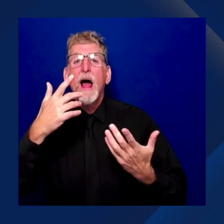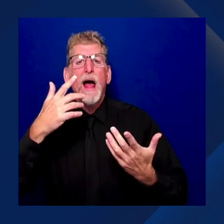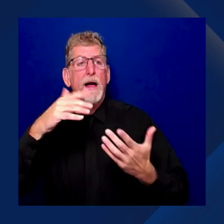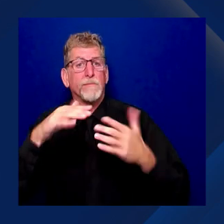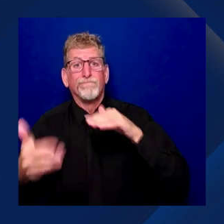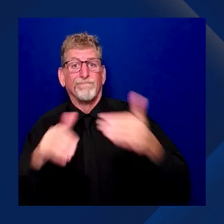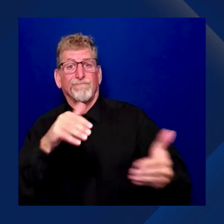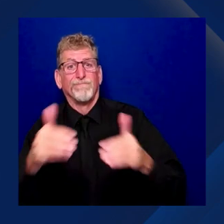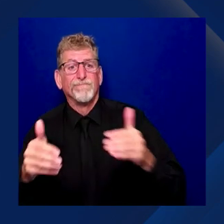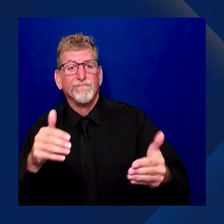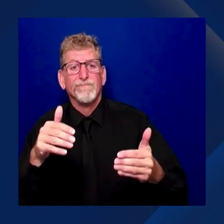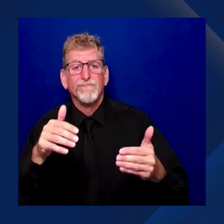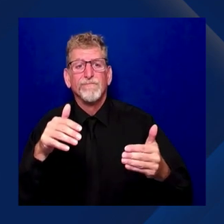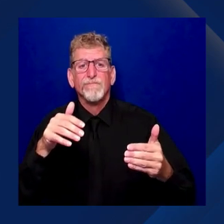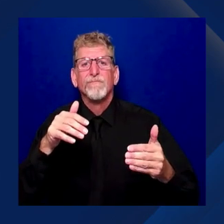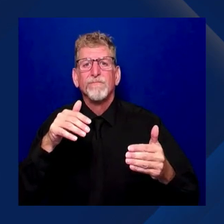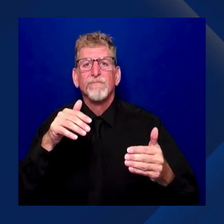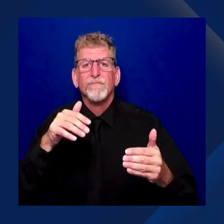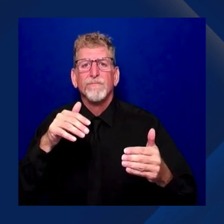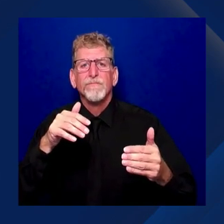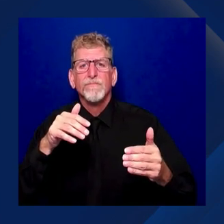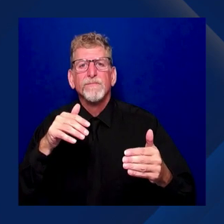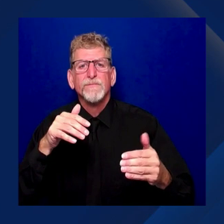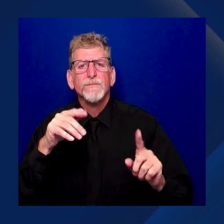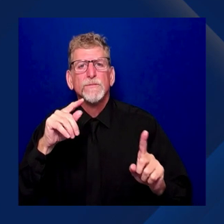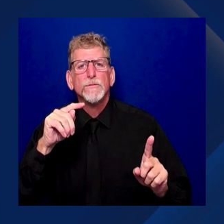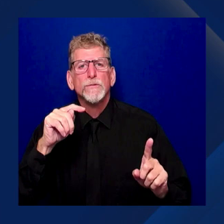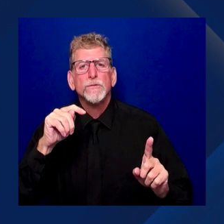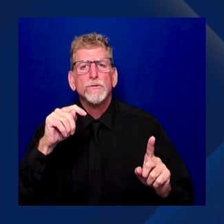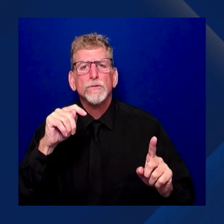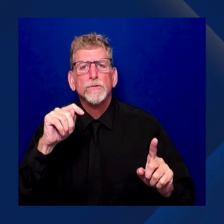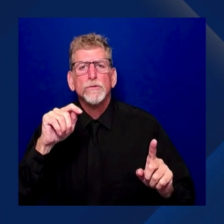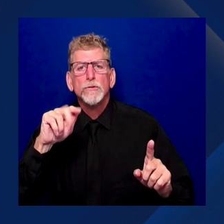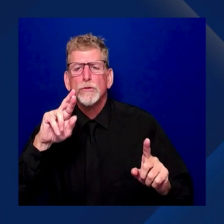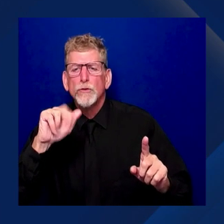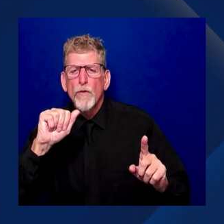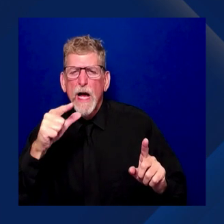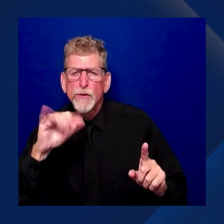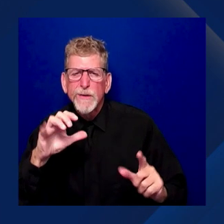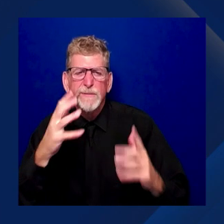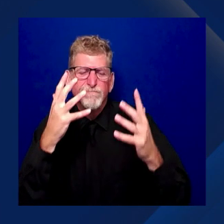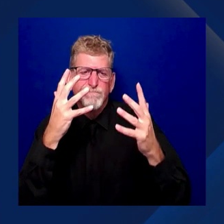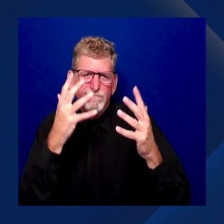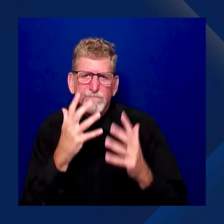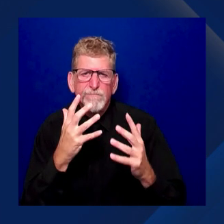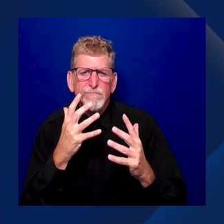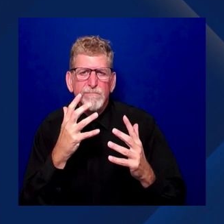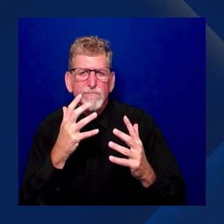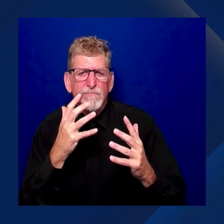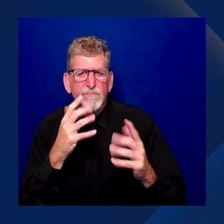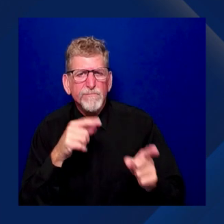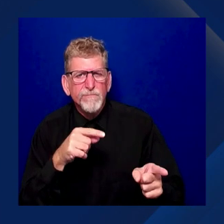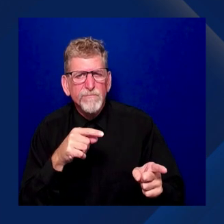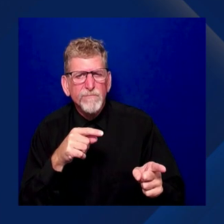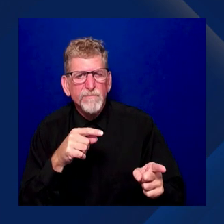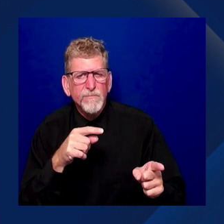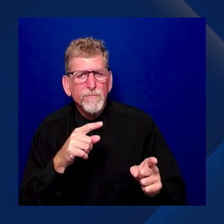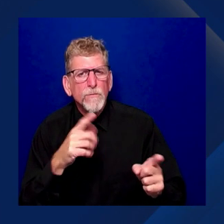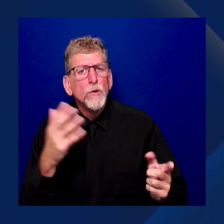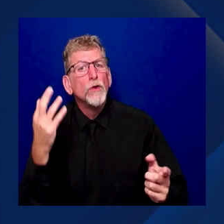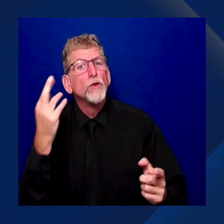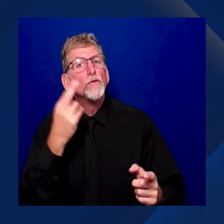the maternal mortality crisis is so frustrating is that so many of these complications are almost entirely